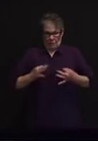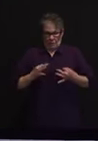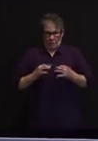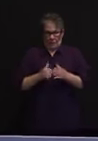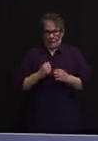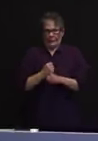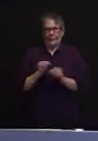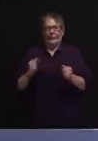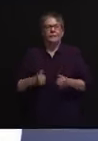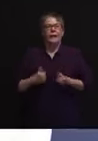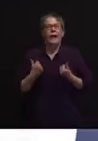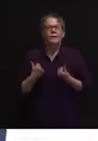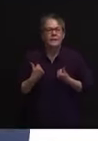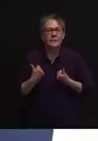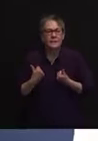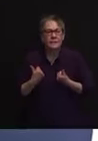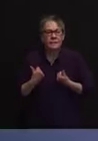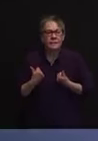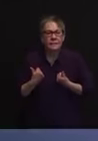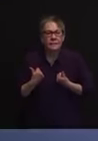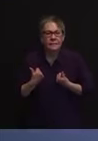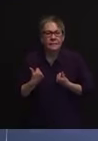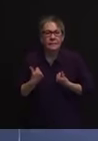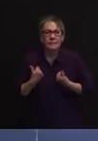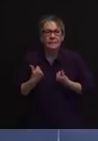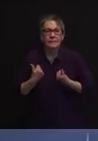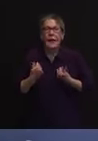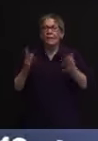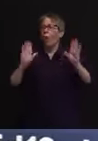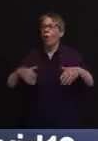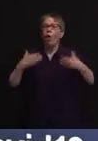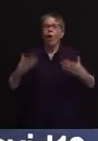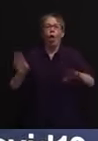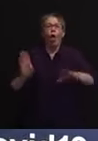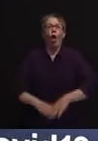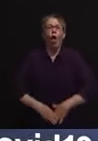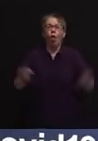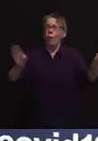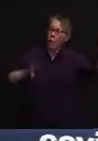any observations on second surge? Why don't you do second surge?